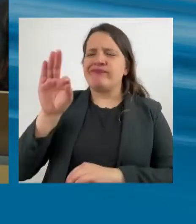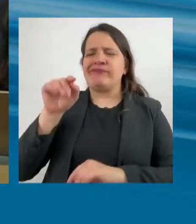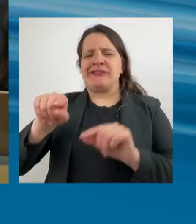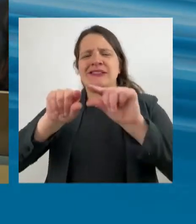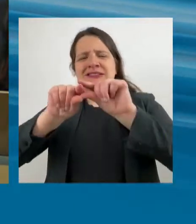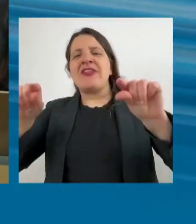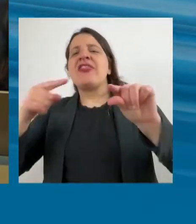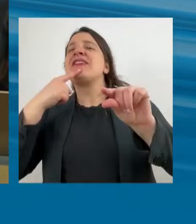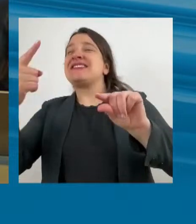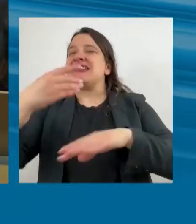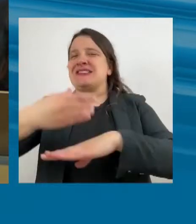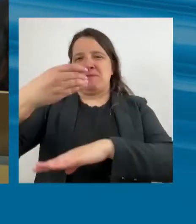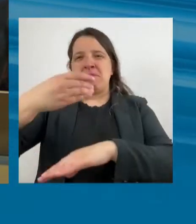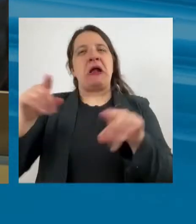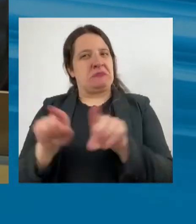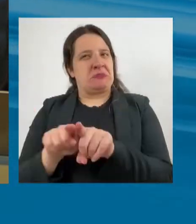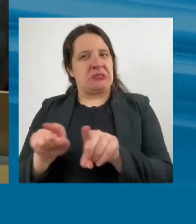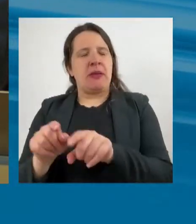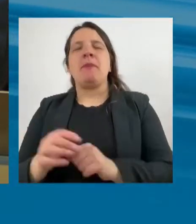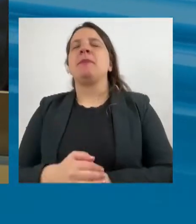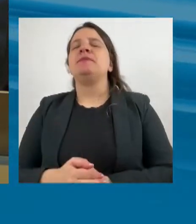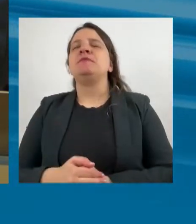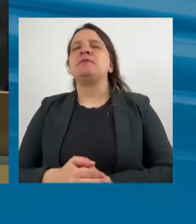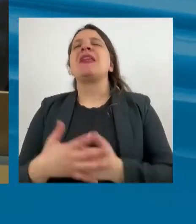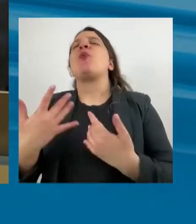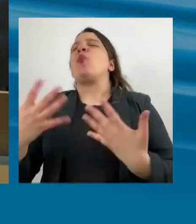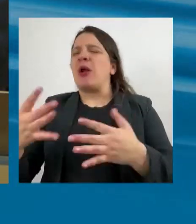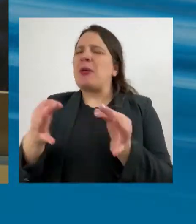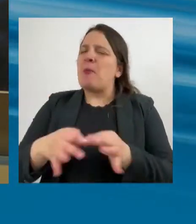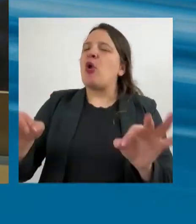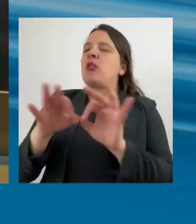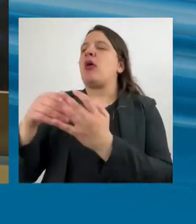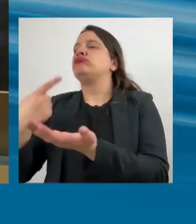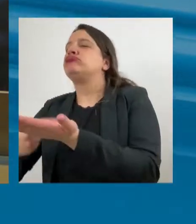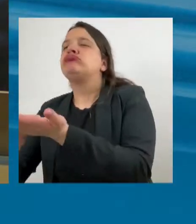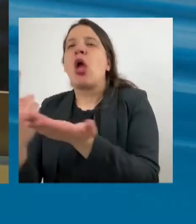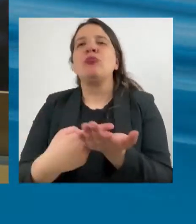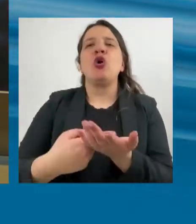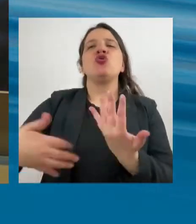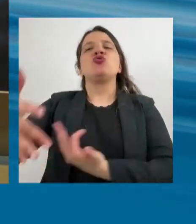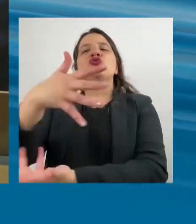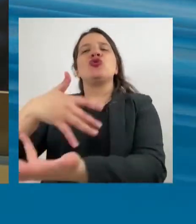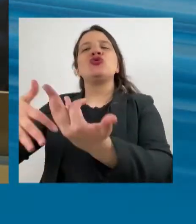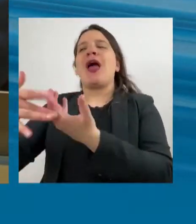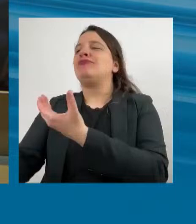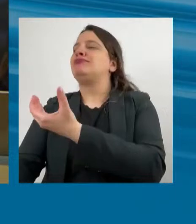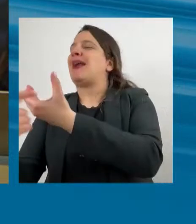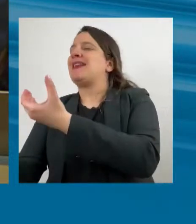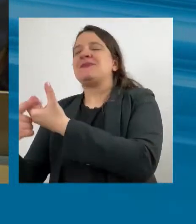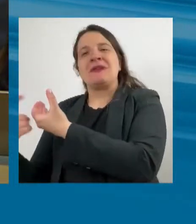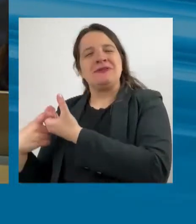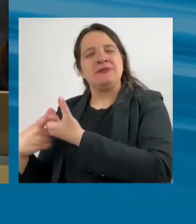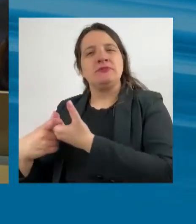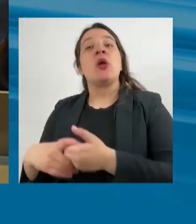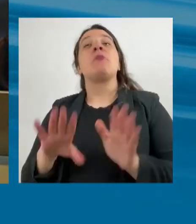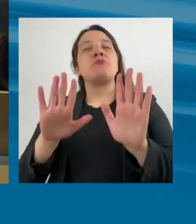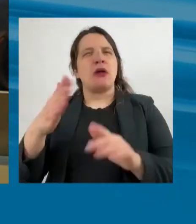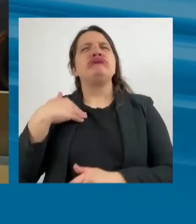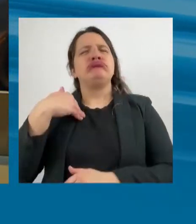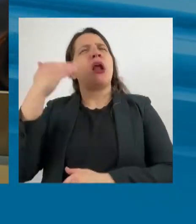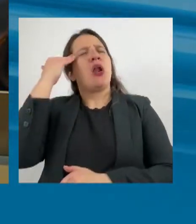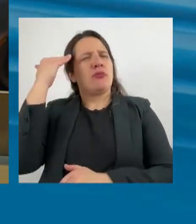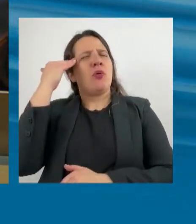is something that was highlighted in the ECLAC document, as well as dialogue and social participation. But at the same time, we are